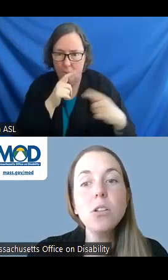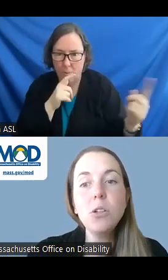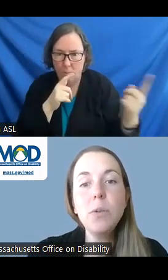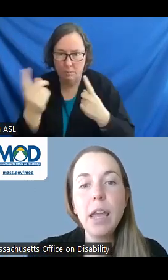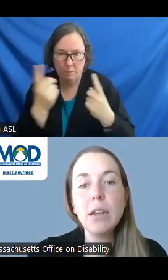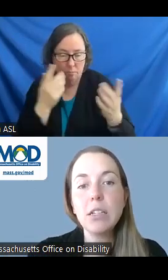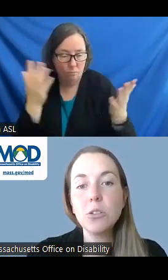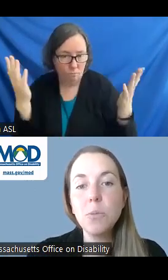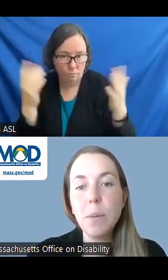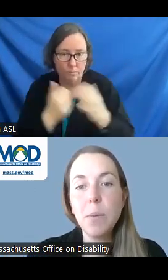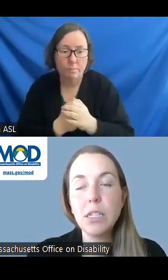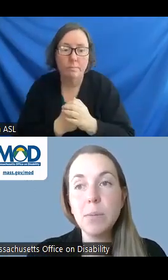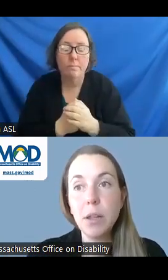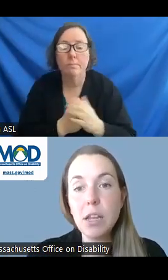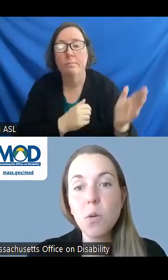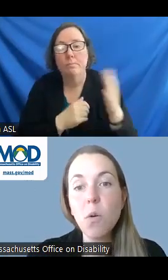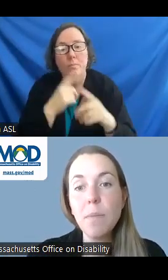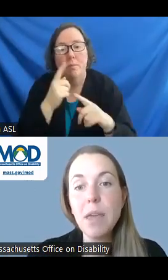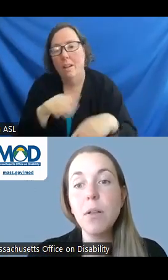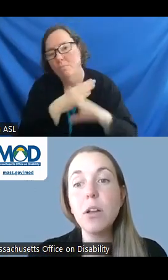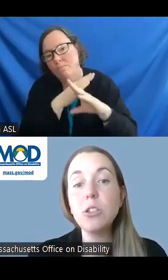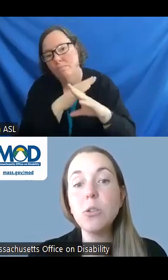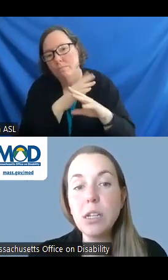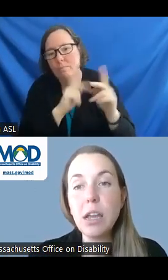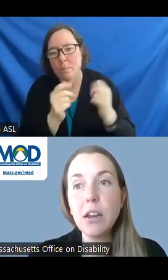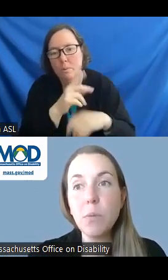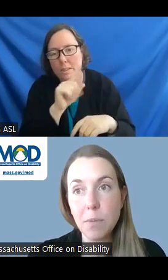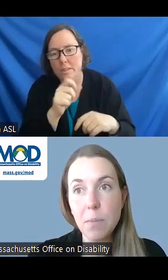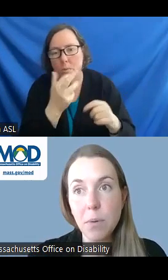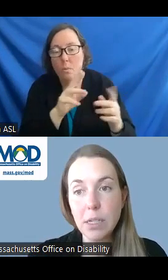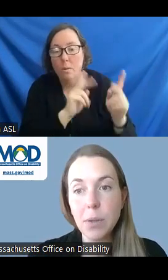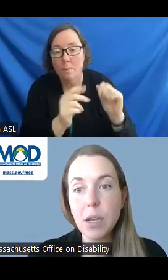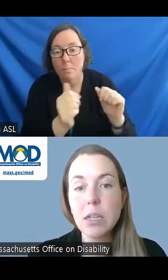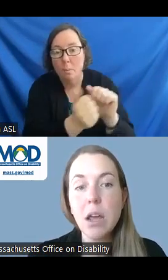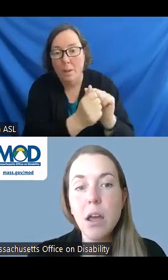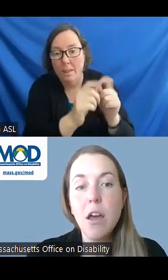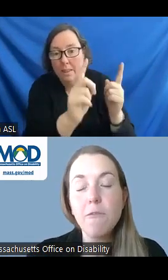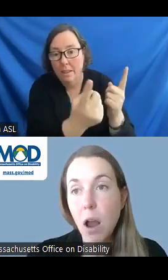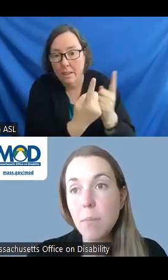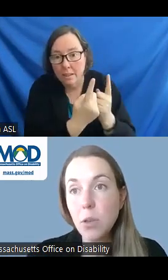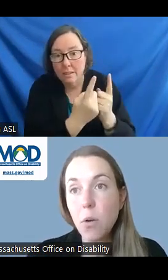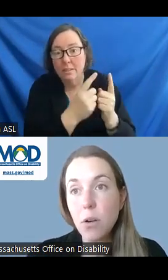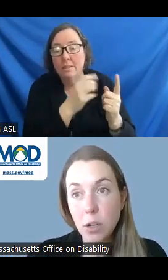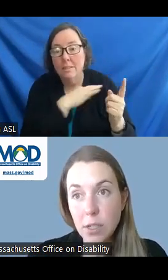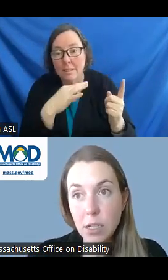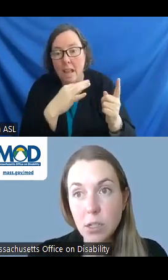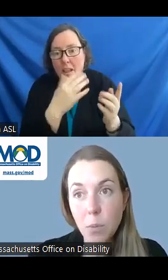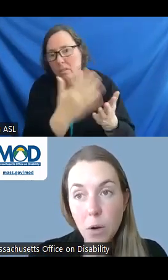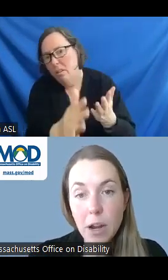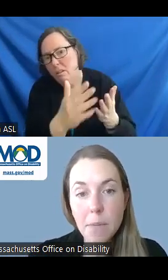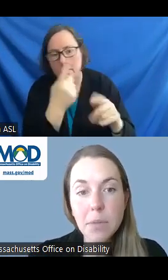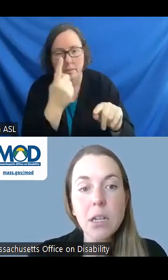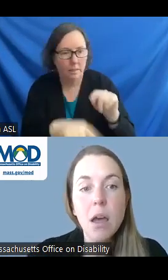You also can't exclude people with disabilities or people associated with people with disabilities from your services